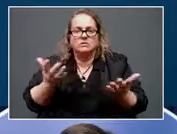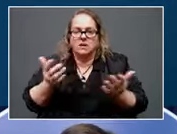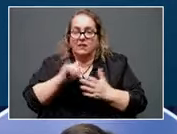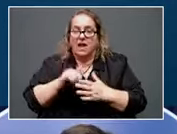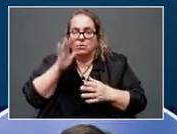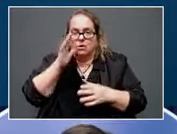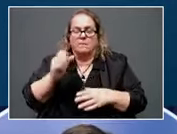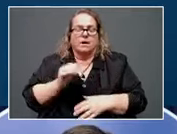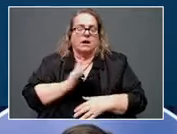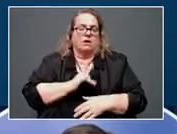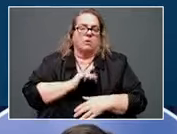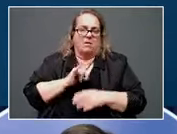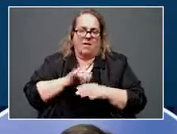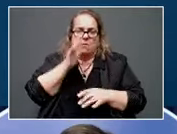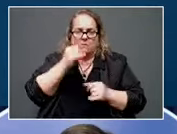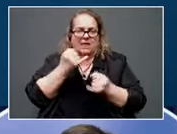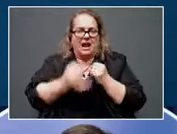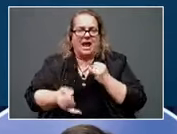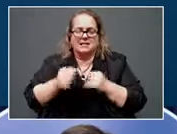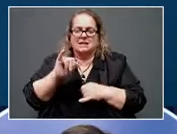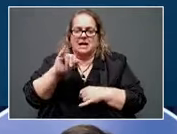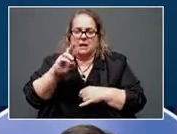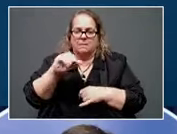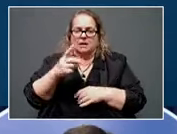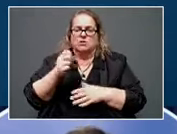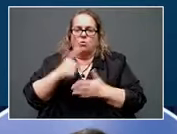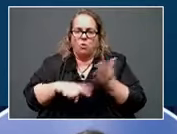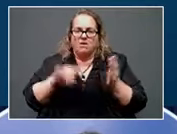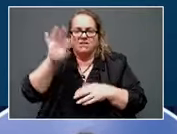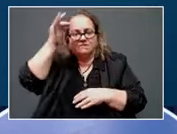image of what the federal infrastructure